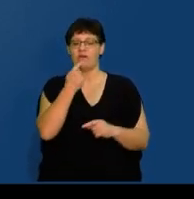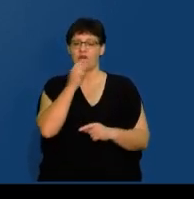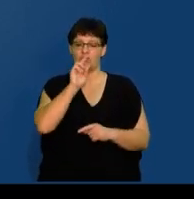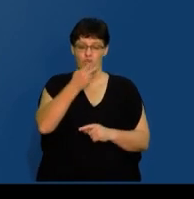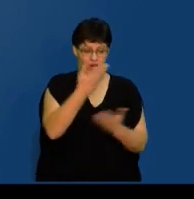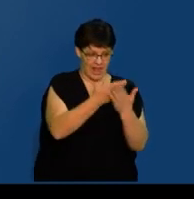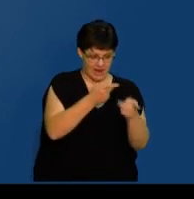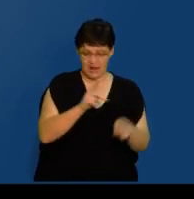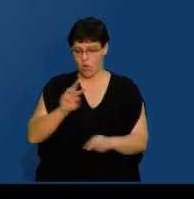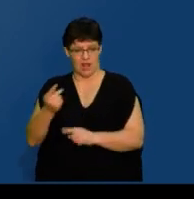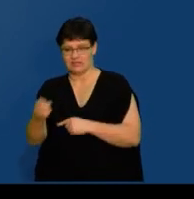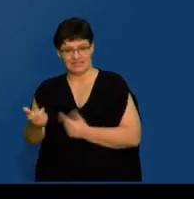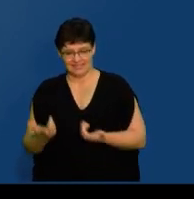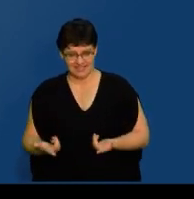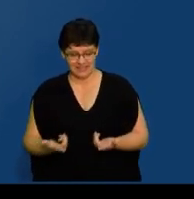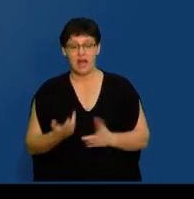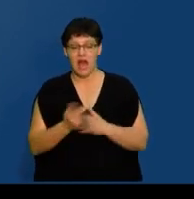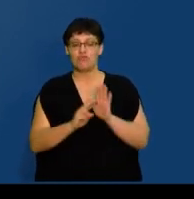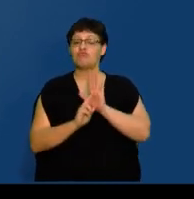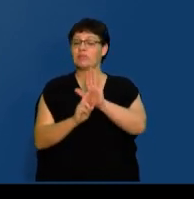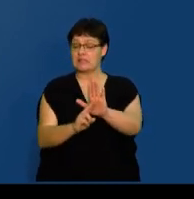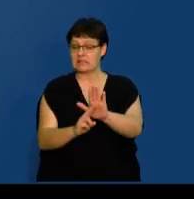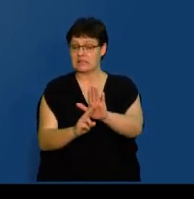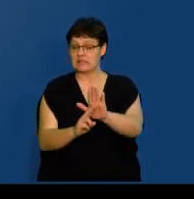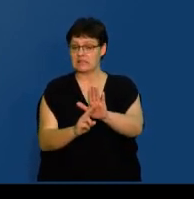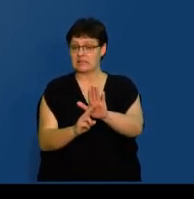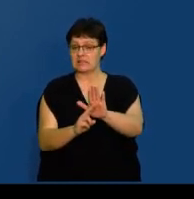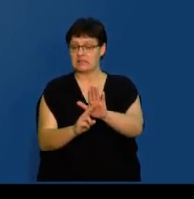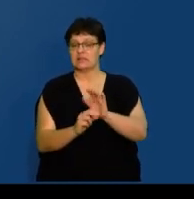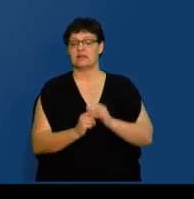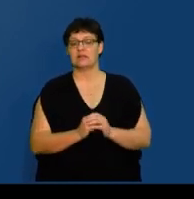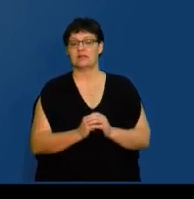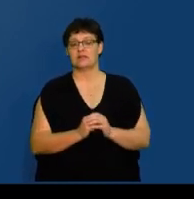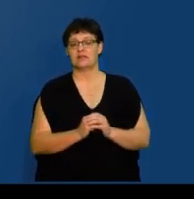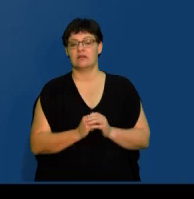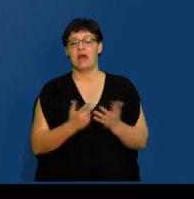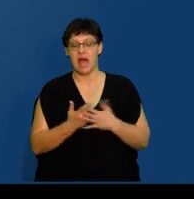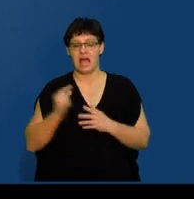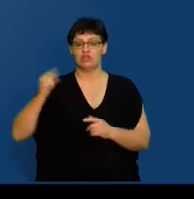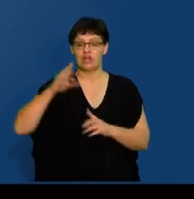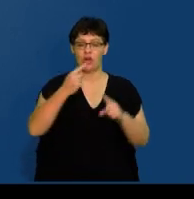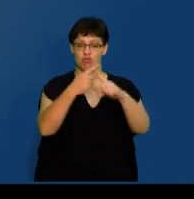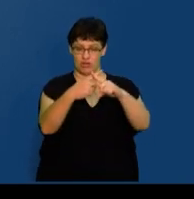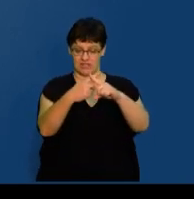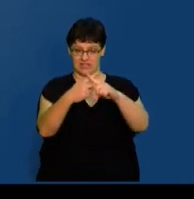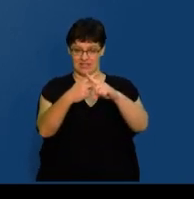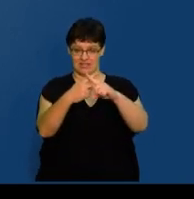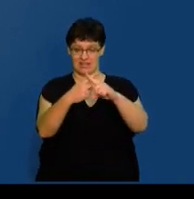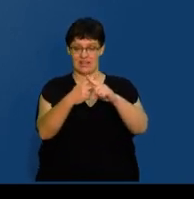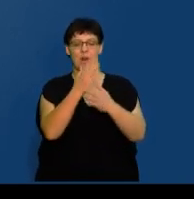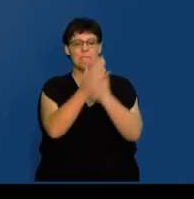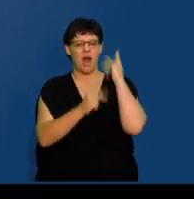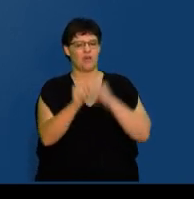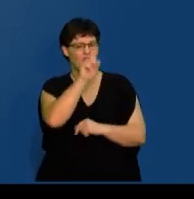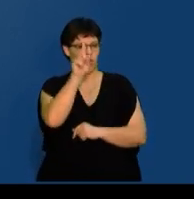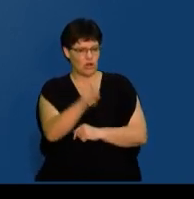rolling characteristics, and represent, we've got to represent a genetic cross, and that's the part of the question that